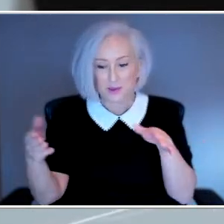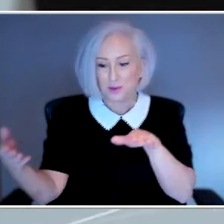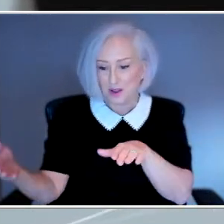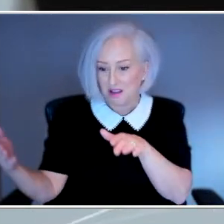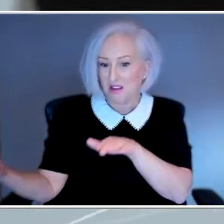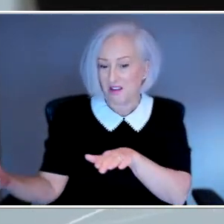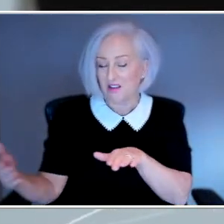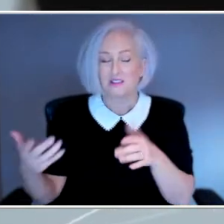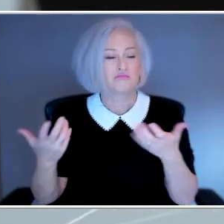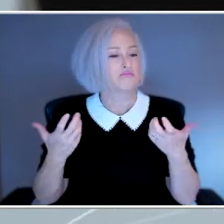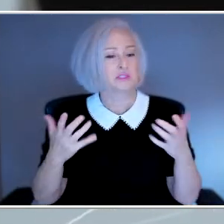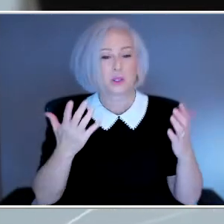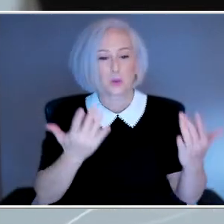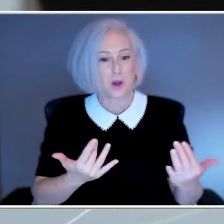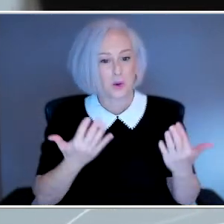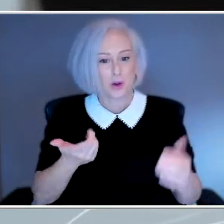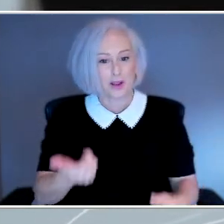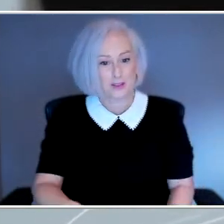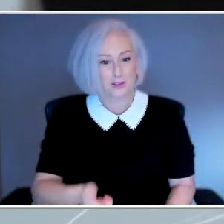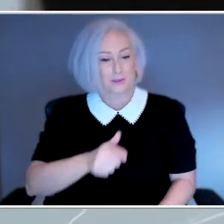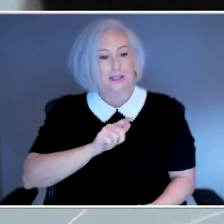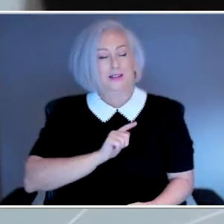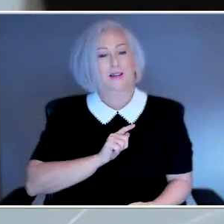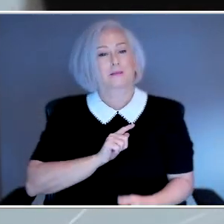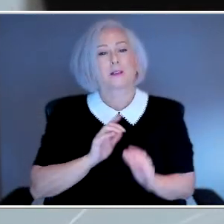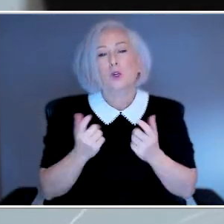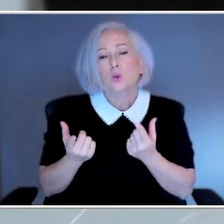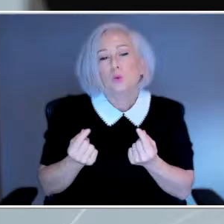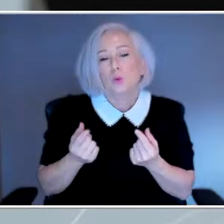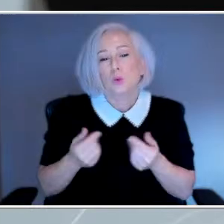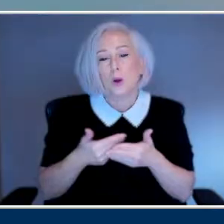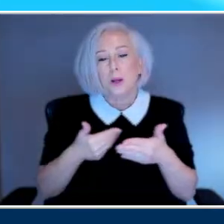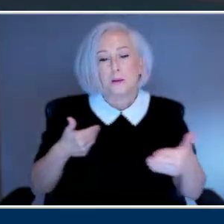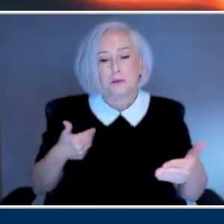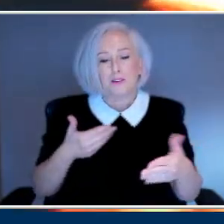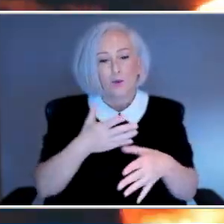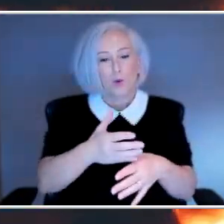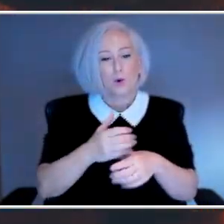next. How she took action before ever getting a diagnosis.